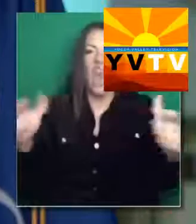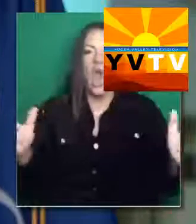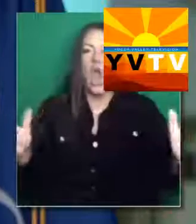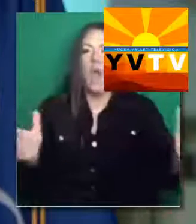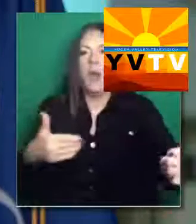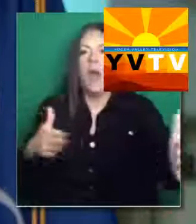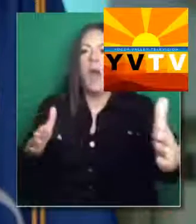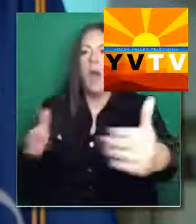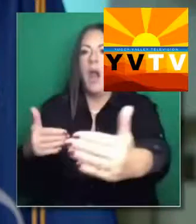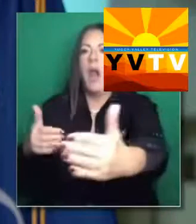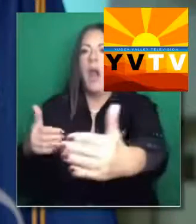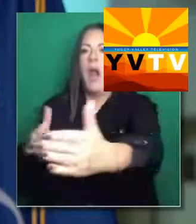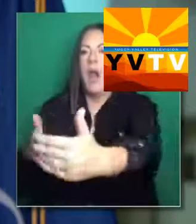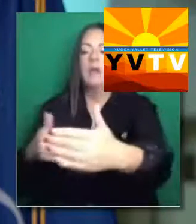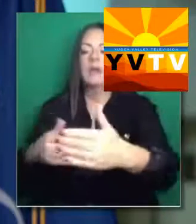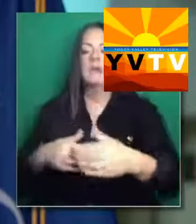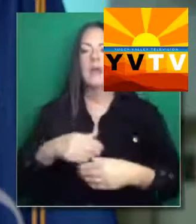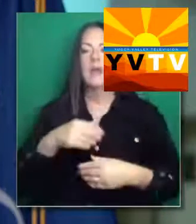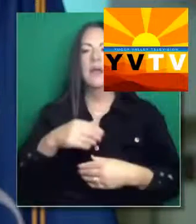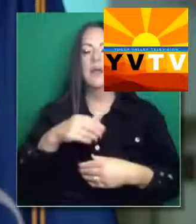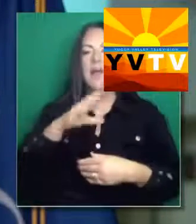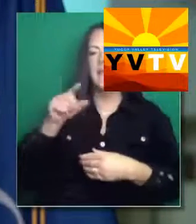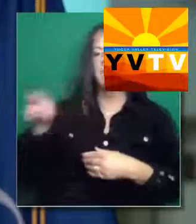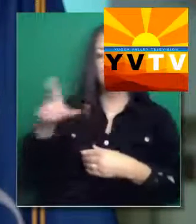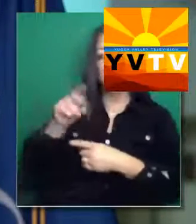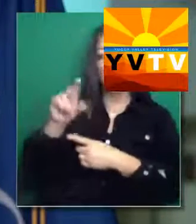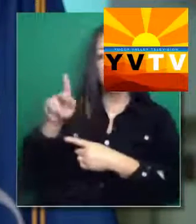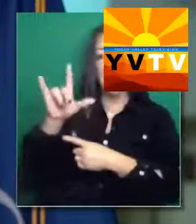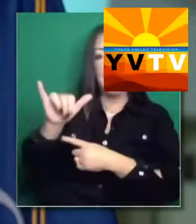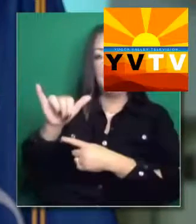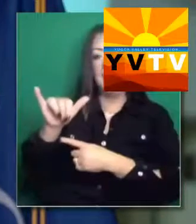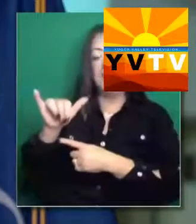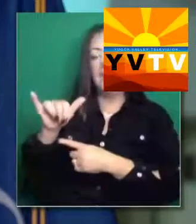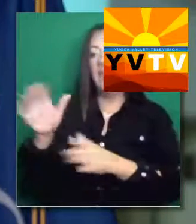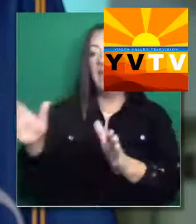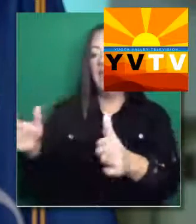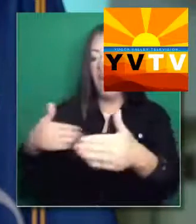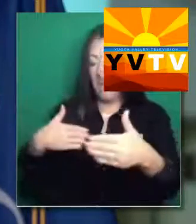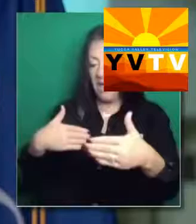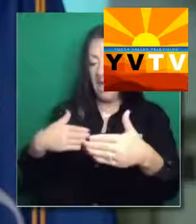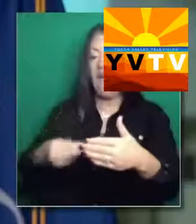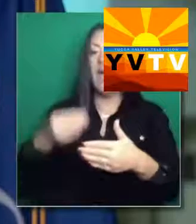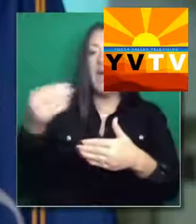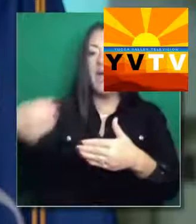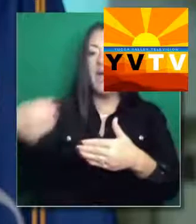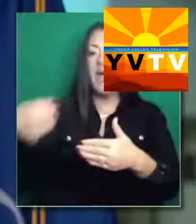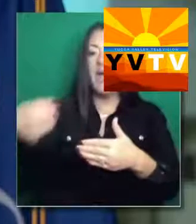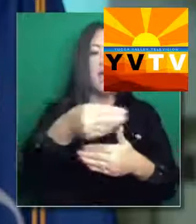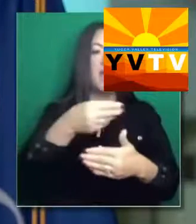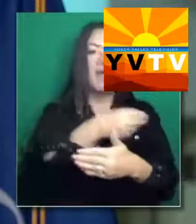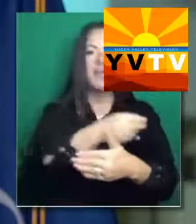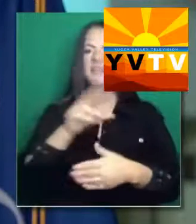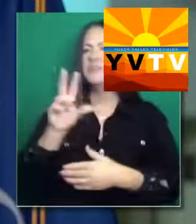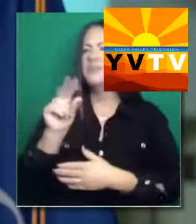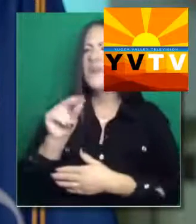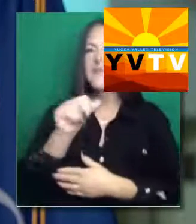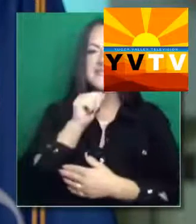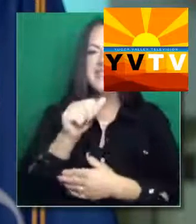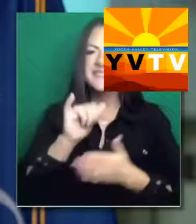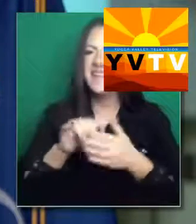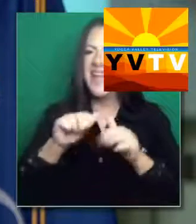Galley starts to send them out. The entire distribution is done very, very differently. Again, Pfizer